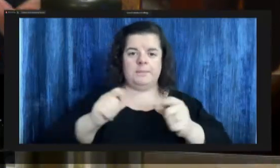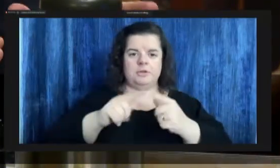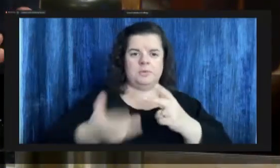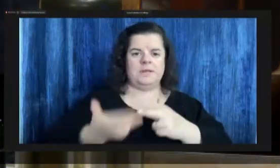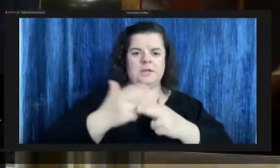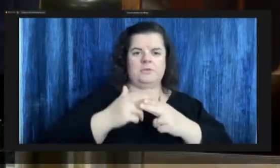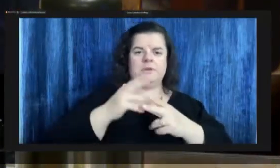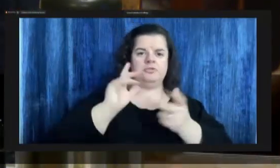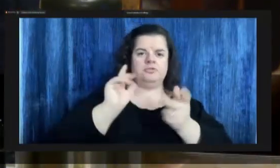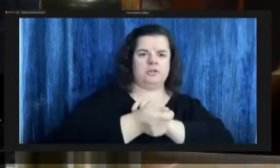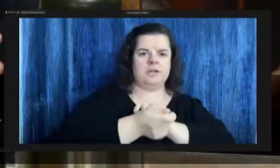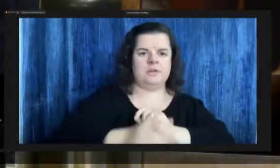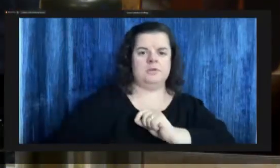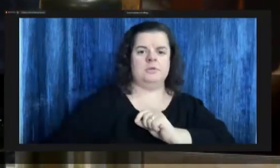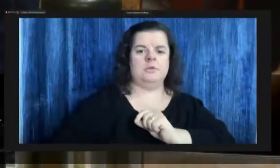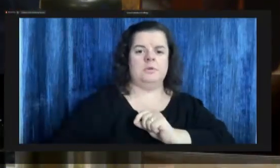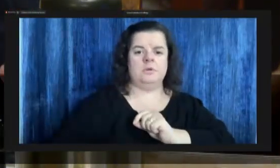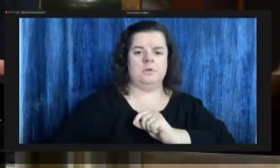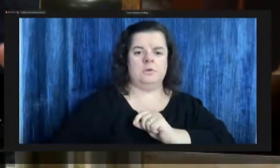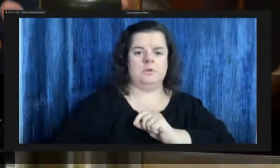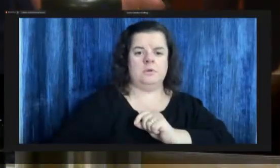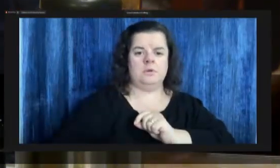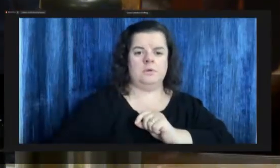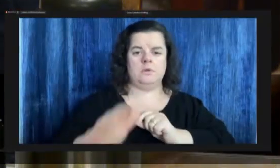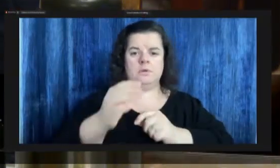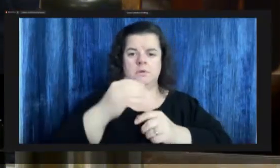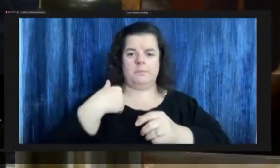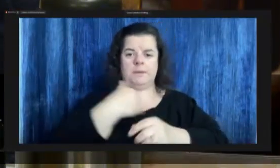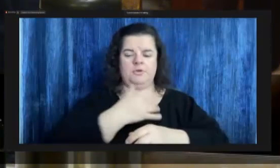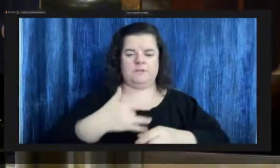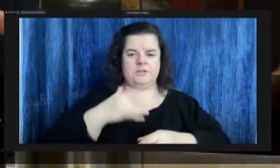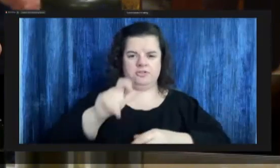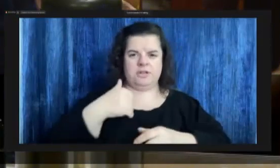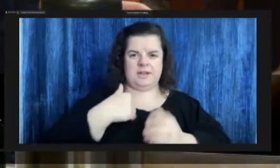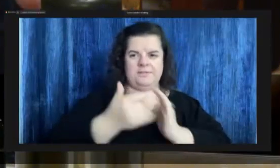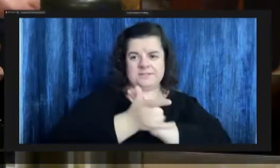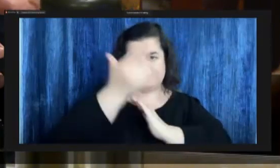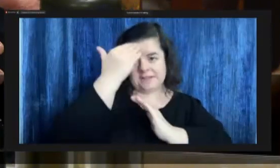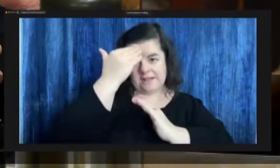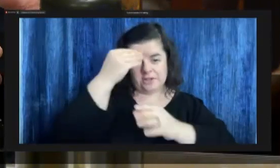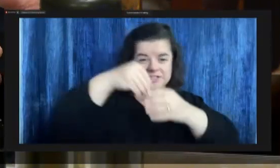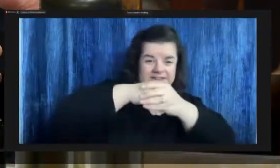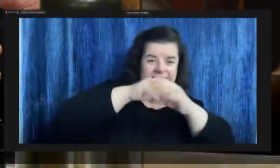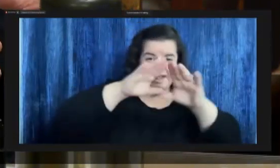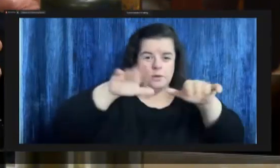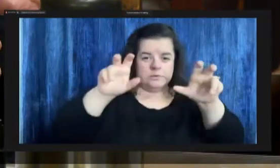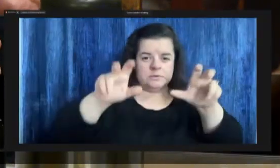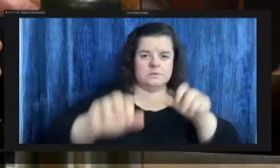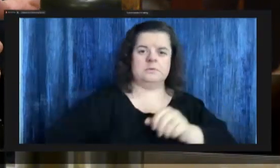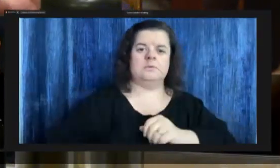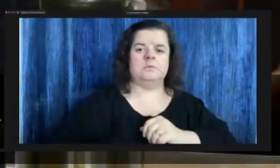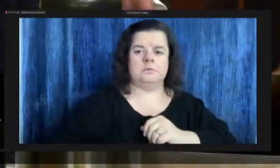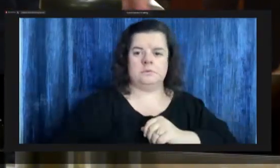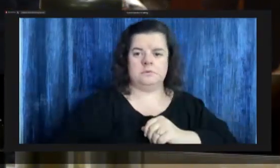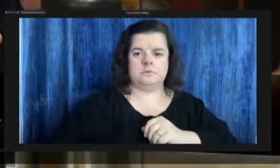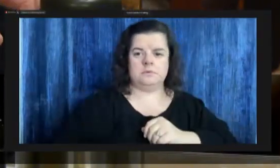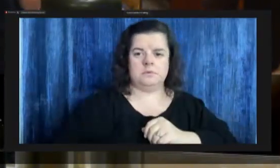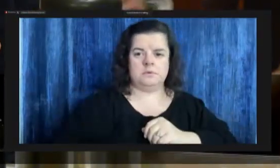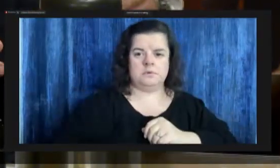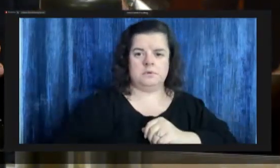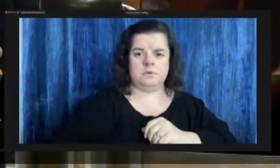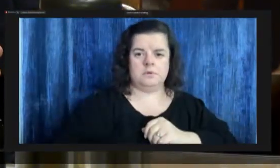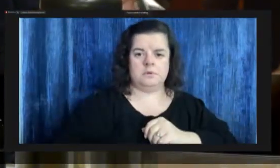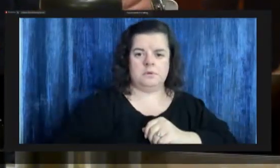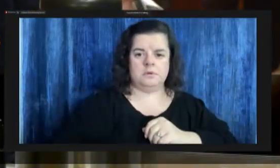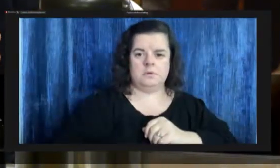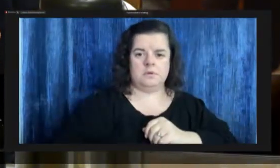them or whatever, and some members feel that they should have that expertise in-house, and this allows them to, start to create that. You can